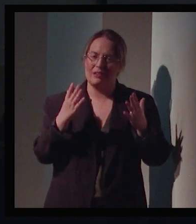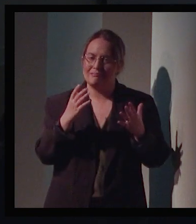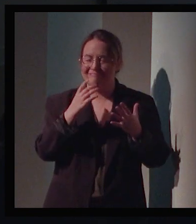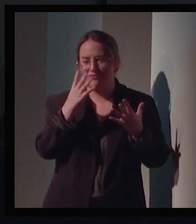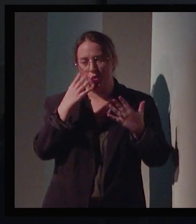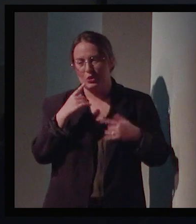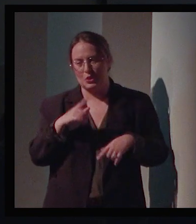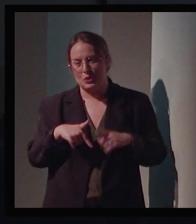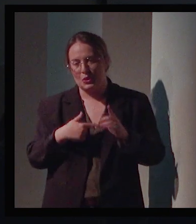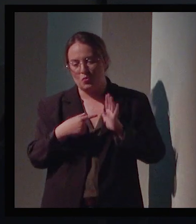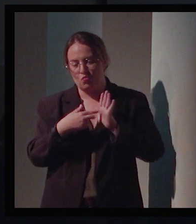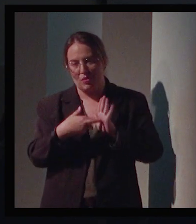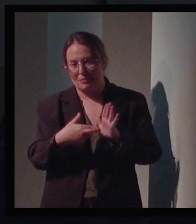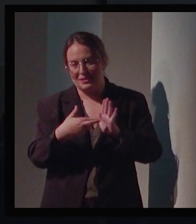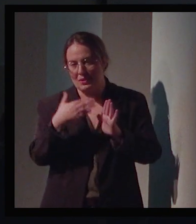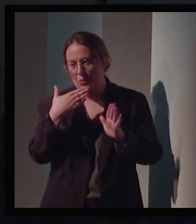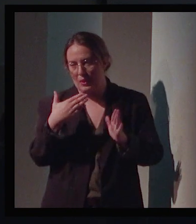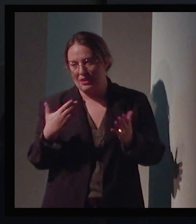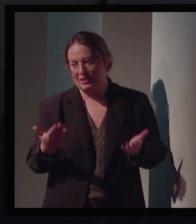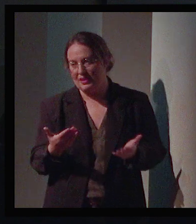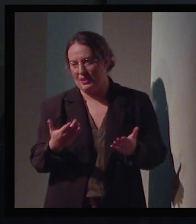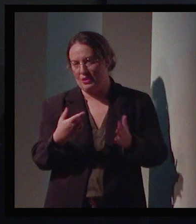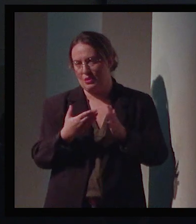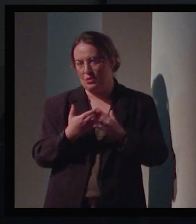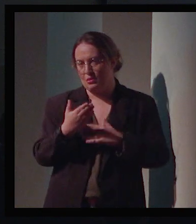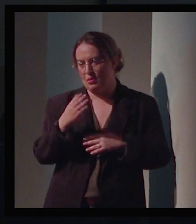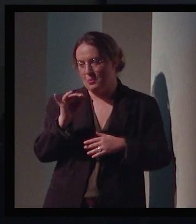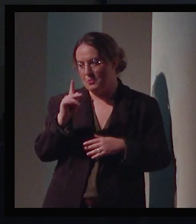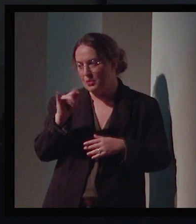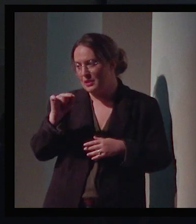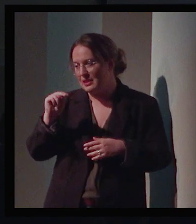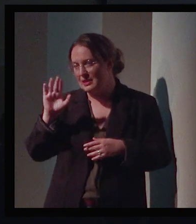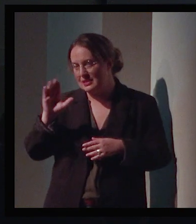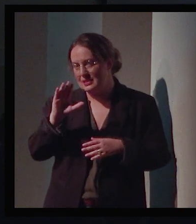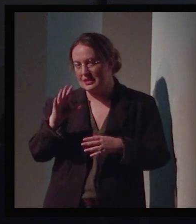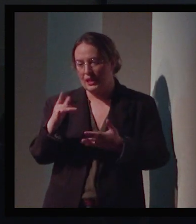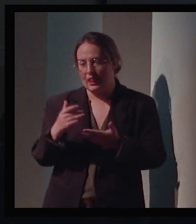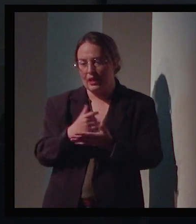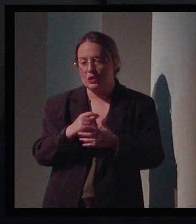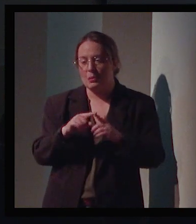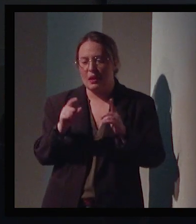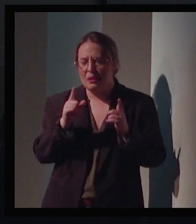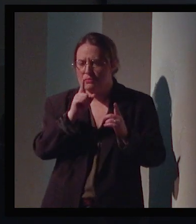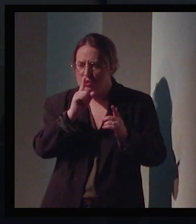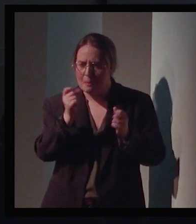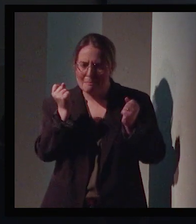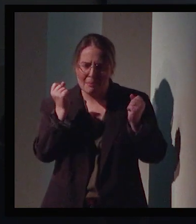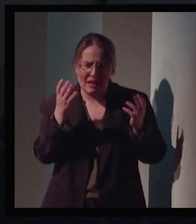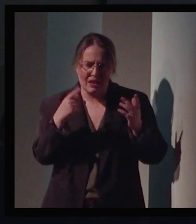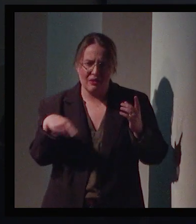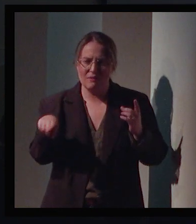able to be represented here through a work from Brooklyn's collection. But I'm sure many of you will be very familiar with